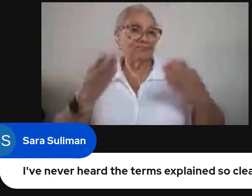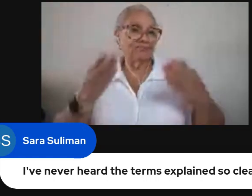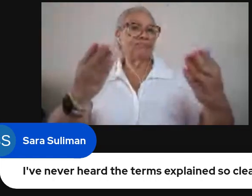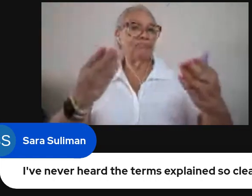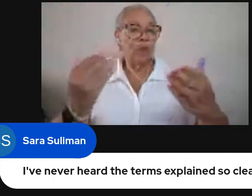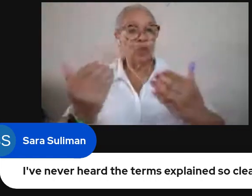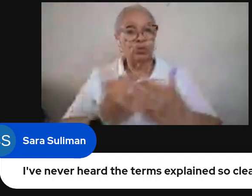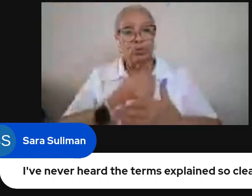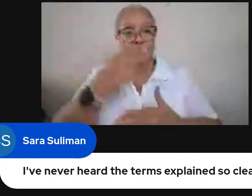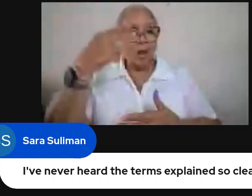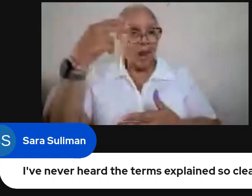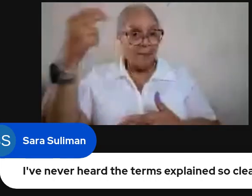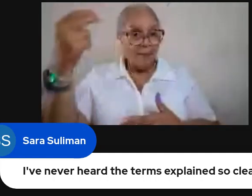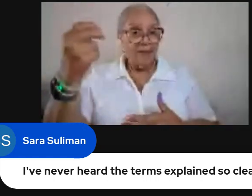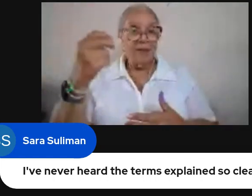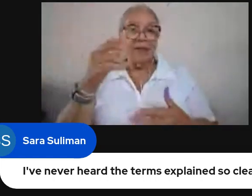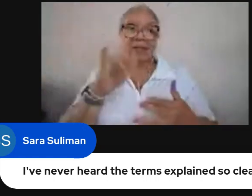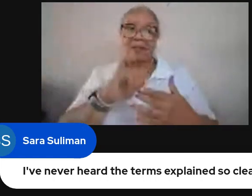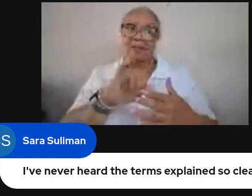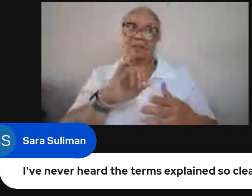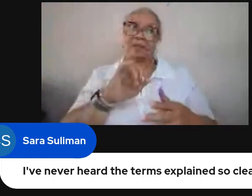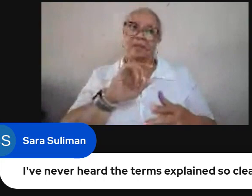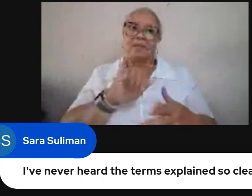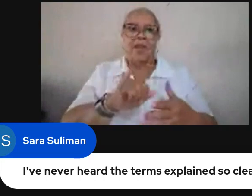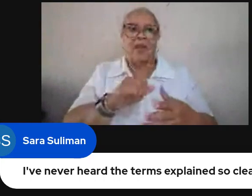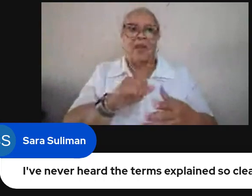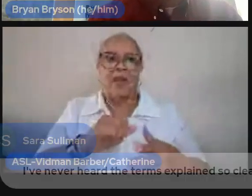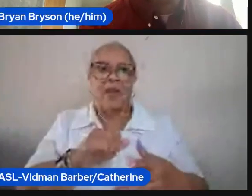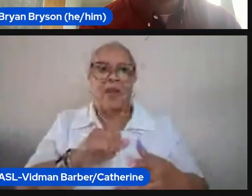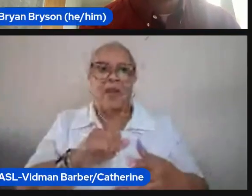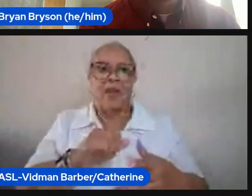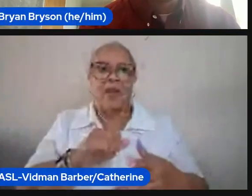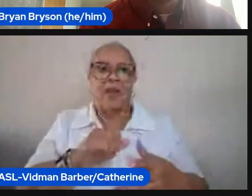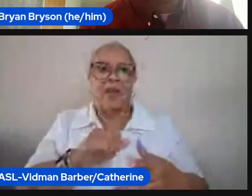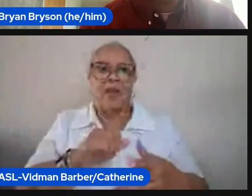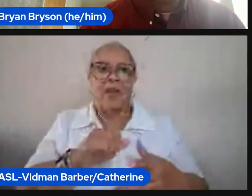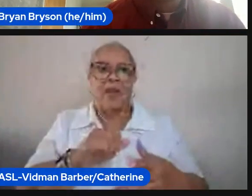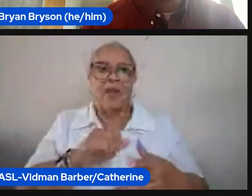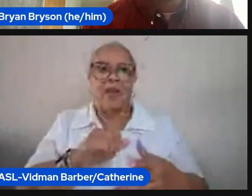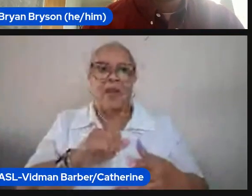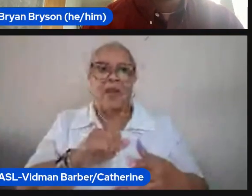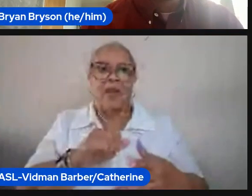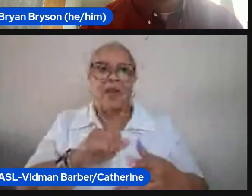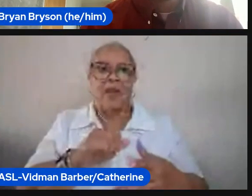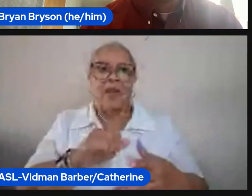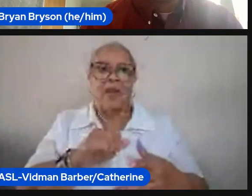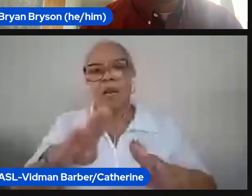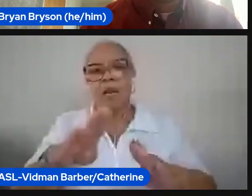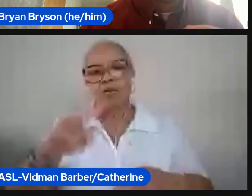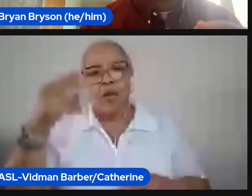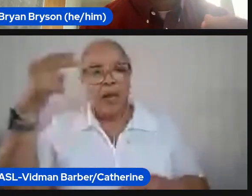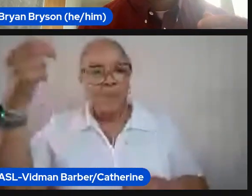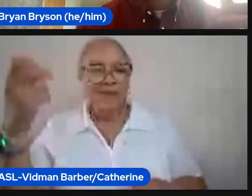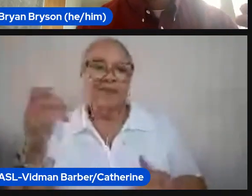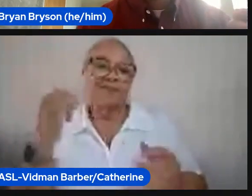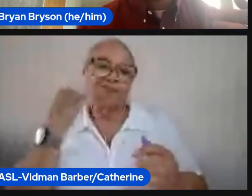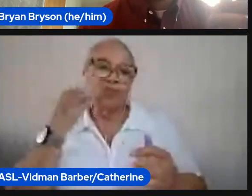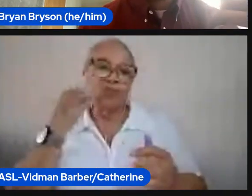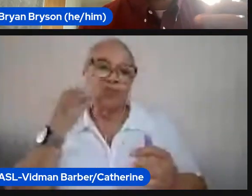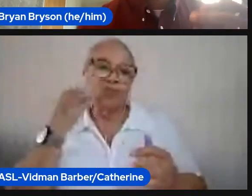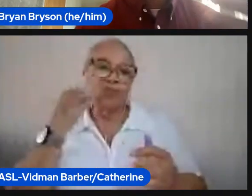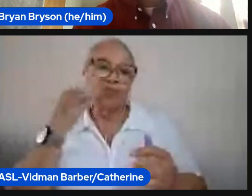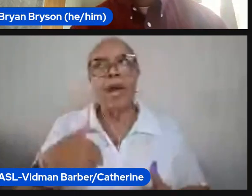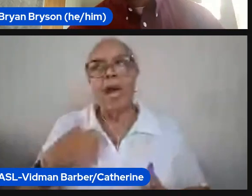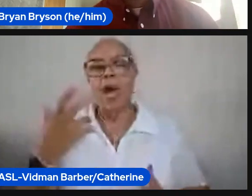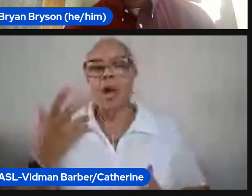hypotheses? In which case you really want to be able to name a biologic hypothesis, right? I would like to say,